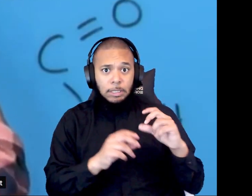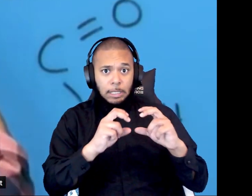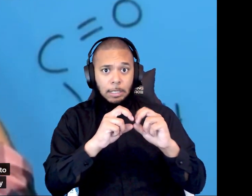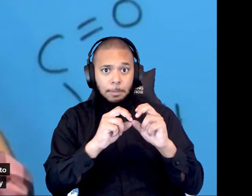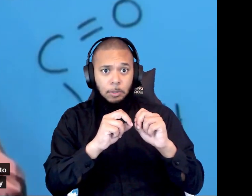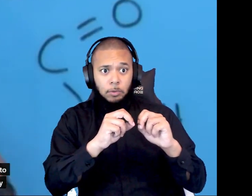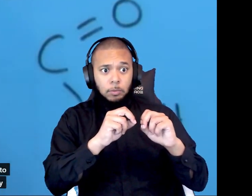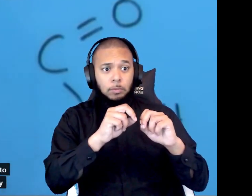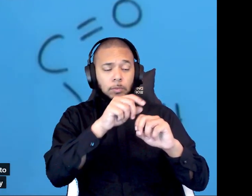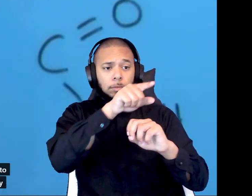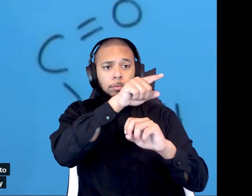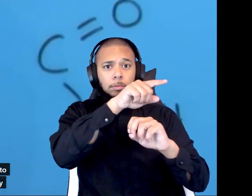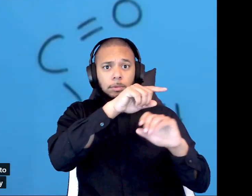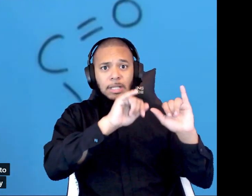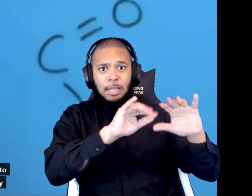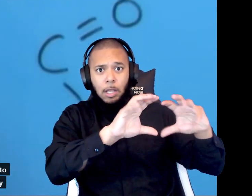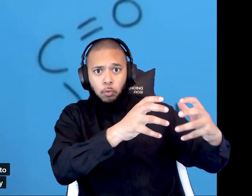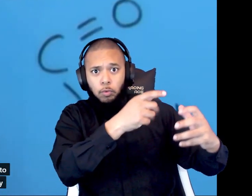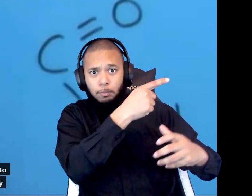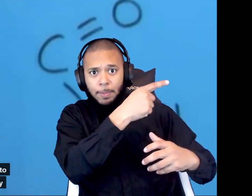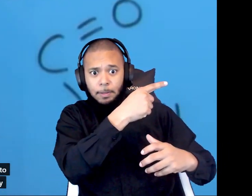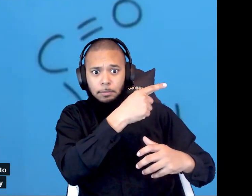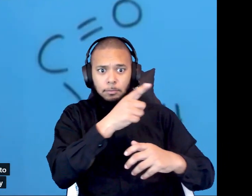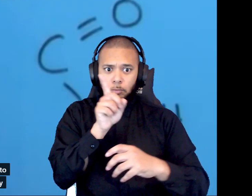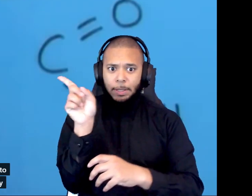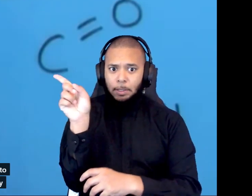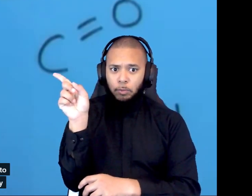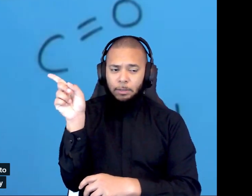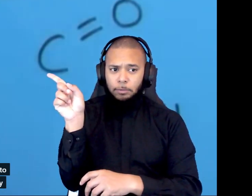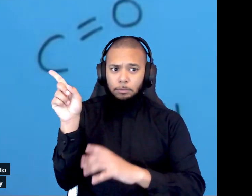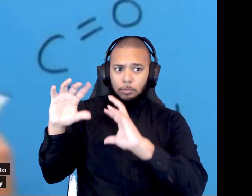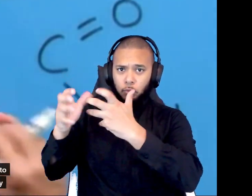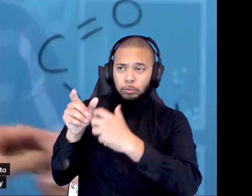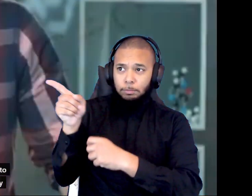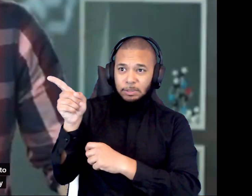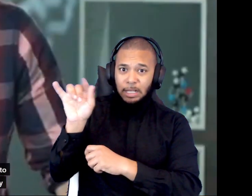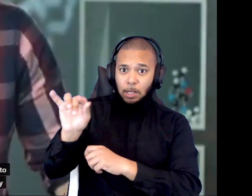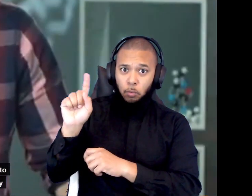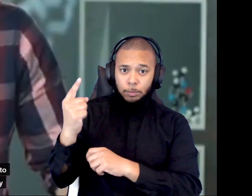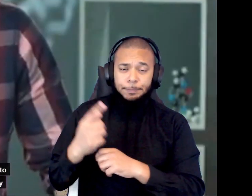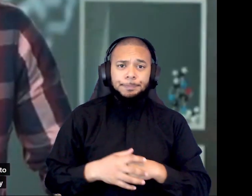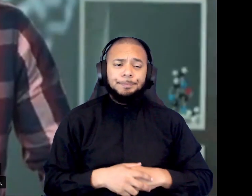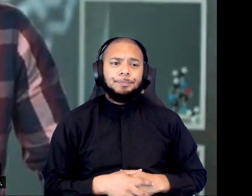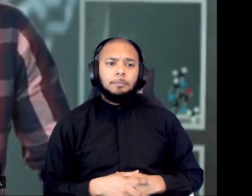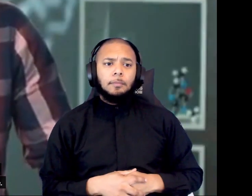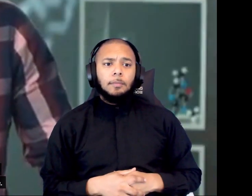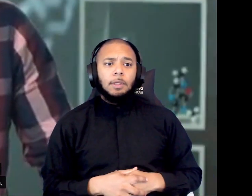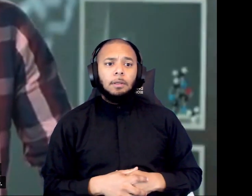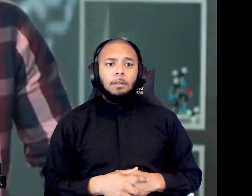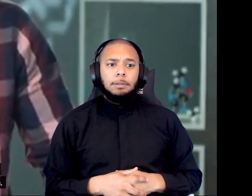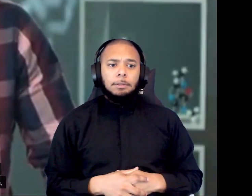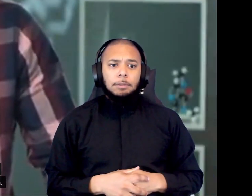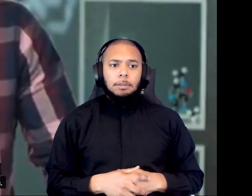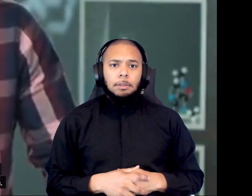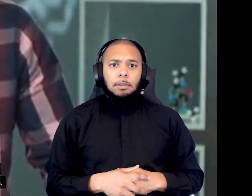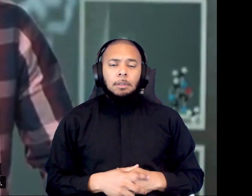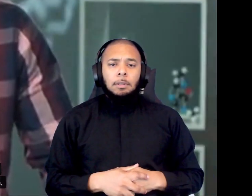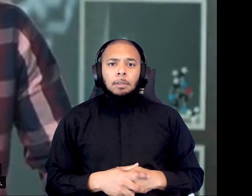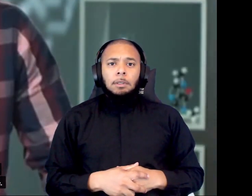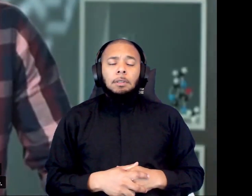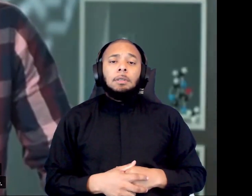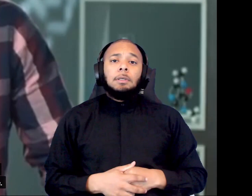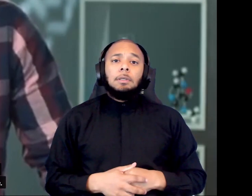guys right here. Okay, carbon skeleton, nitrogen, 2 hydrogens. These are going to actually act in the reverse